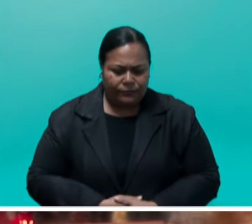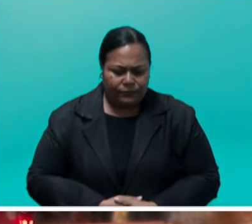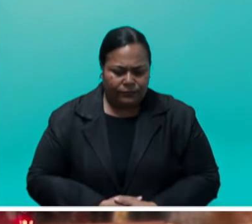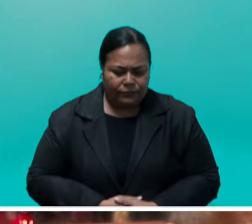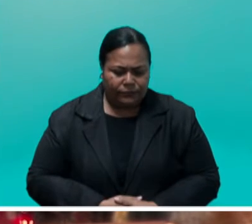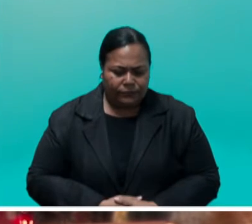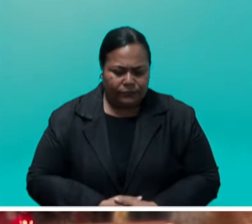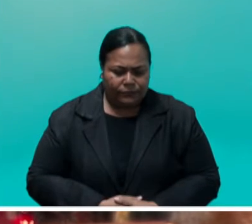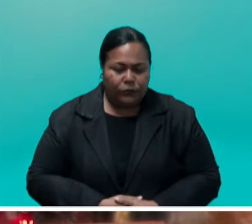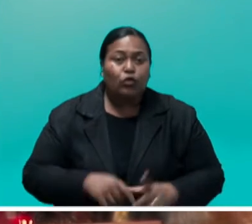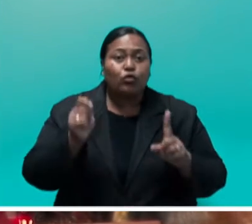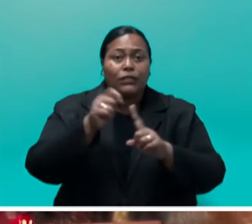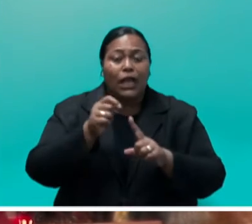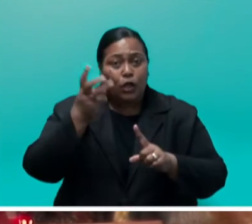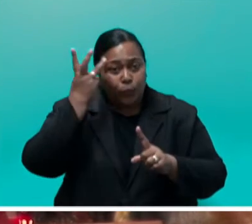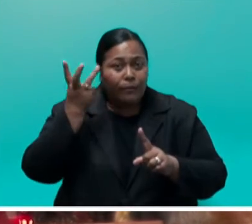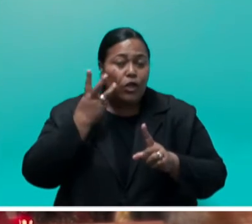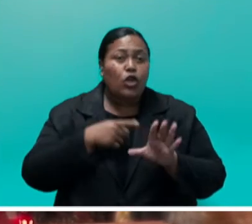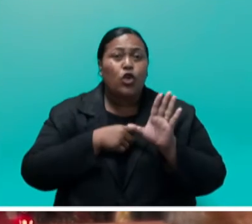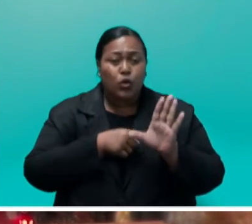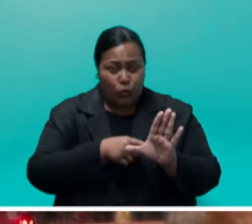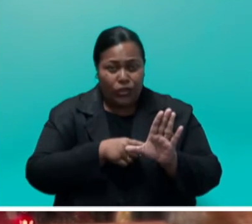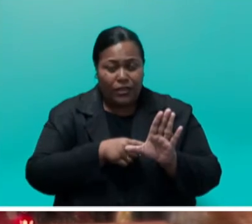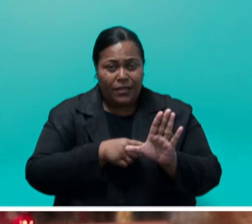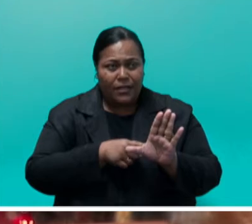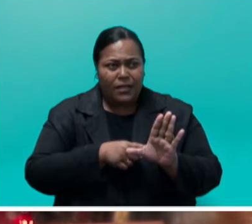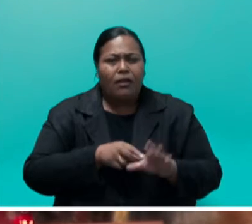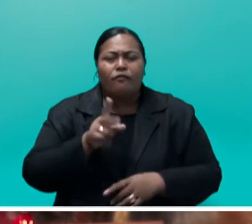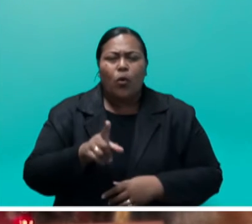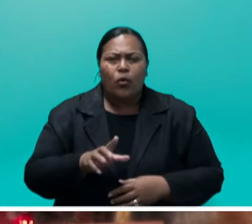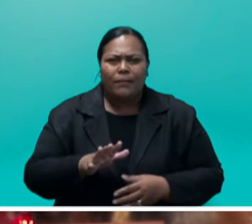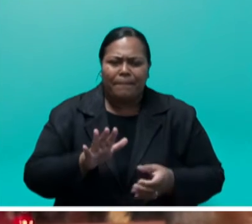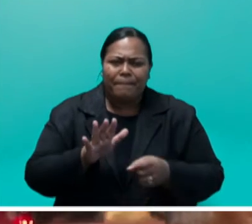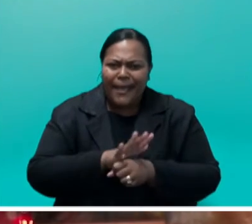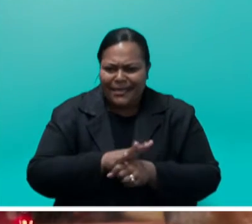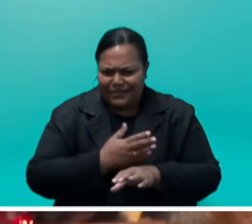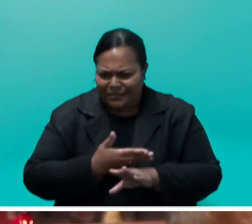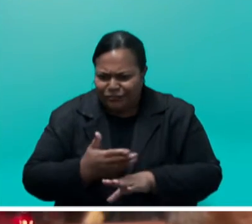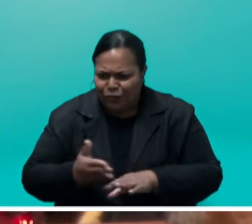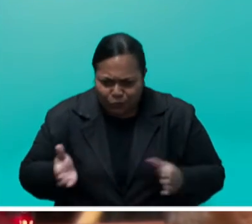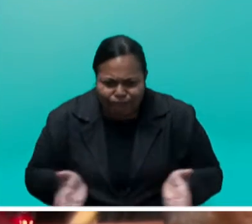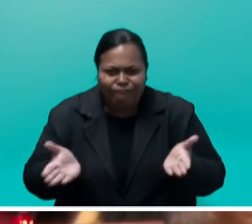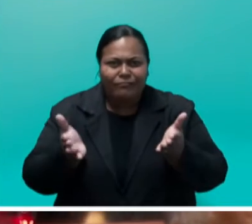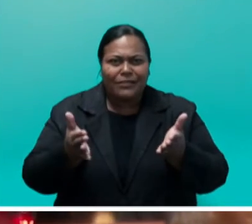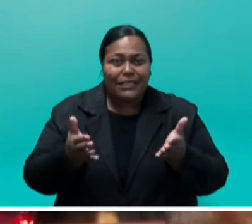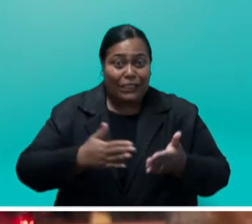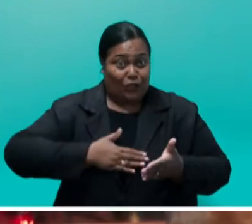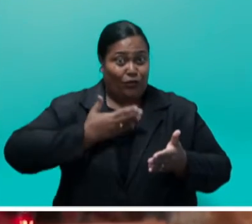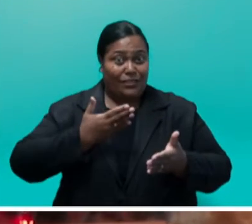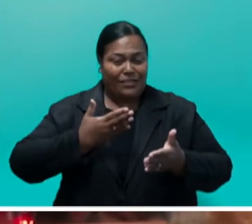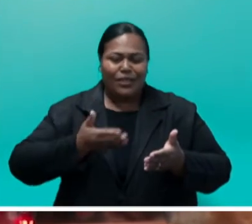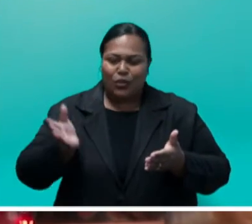Targeting women and youth to get involved in active agriculture production with a renewed interest, and gradually elevating them to